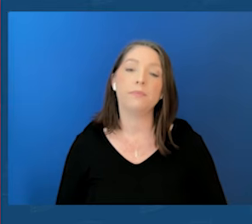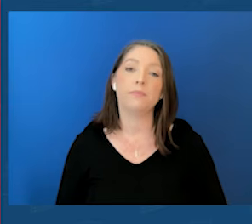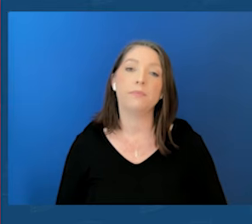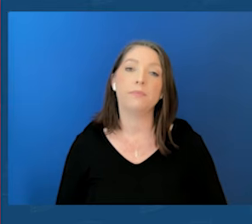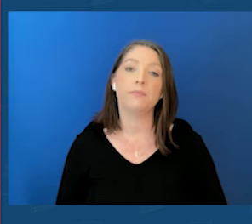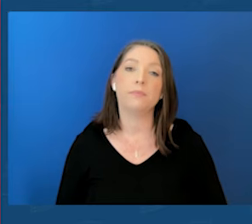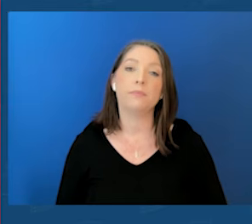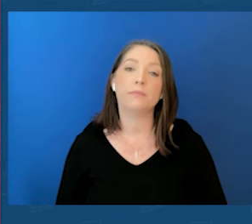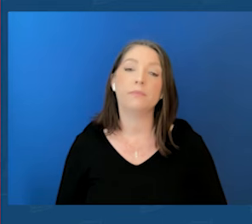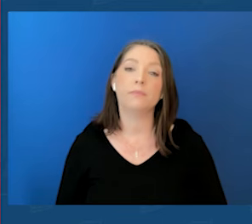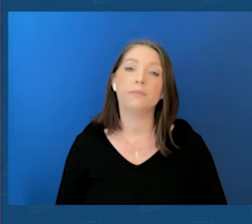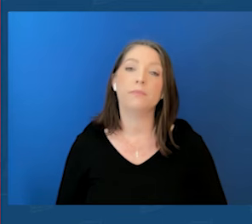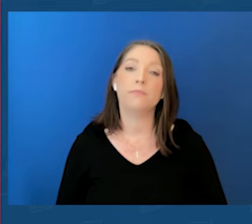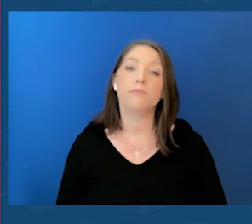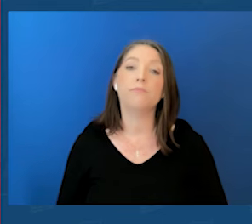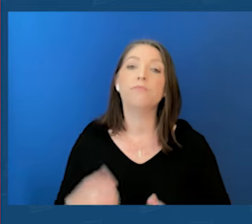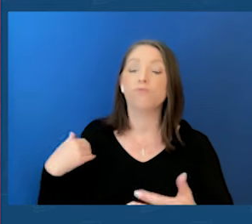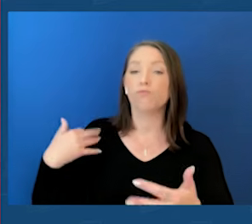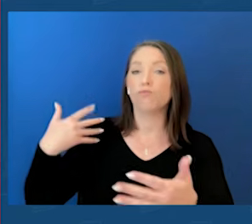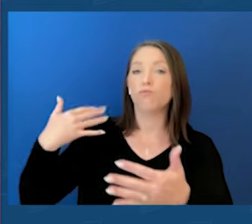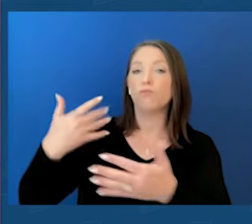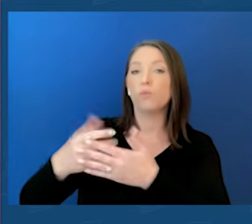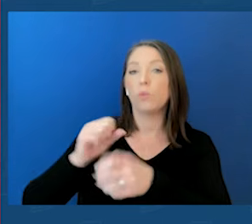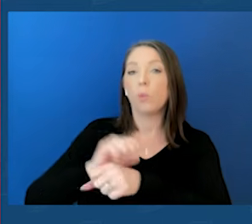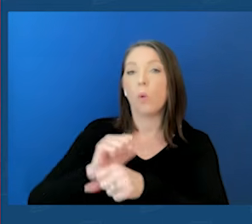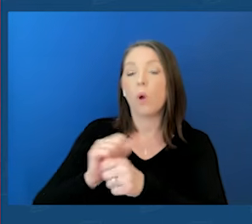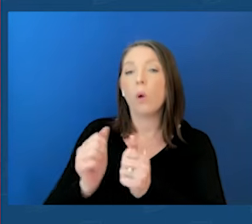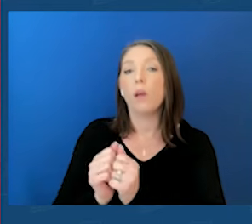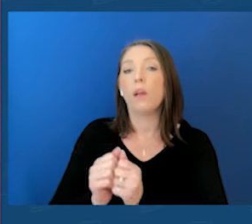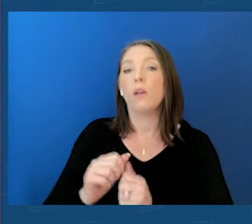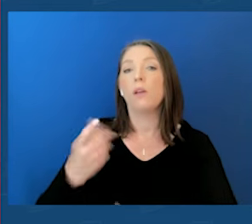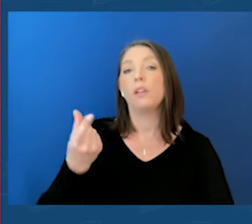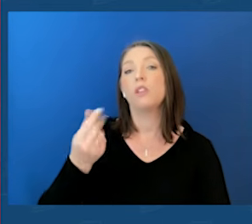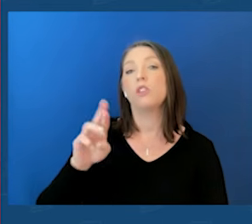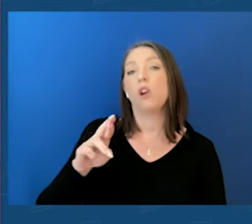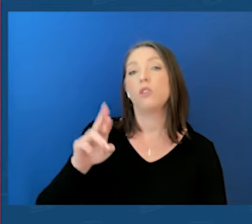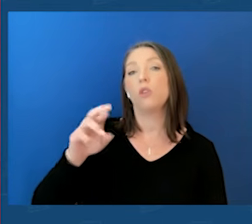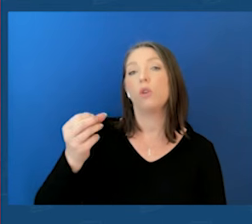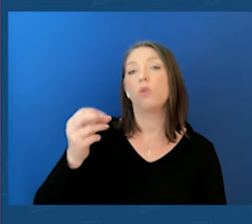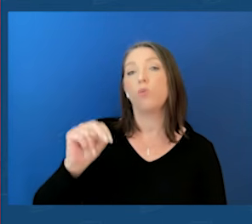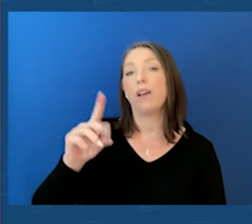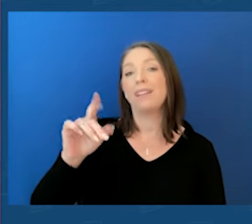and all the way up to working with people like Dr. Ron Daniels. It